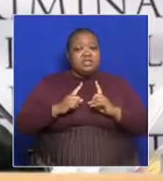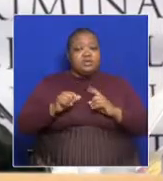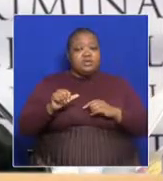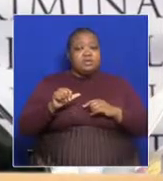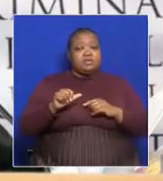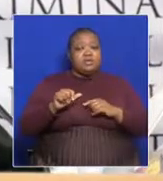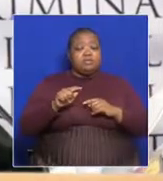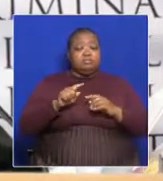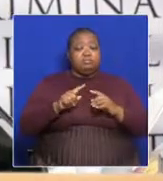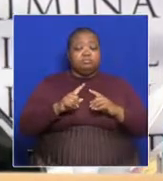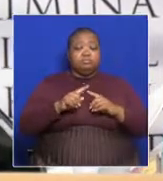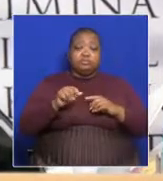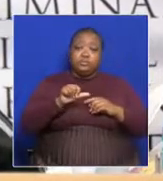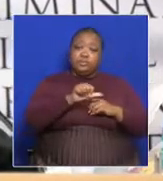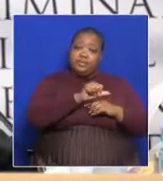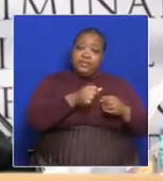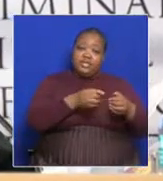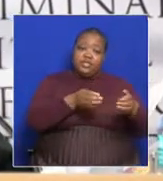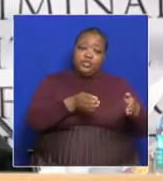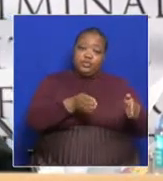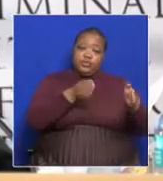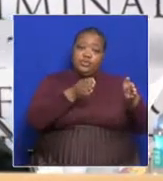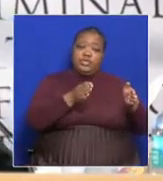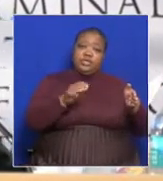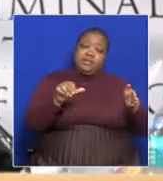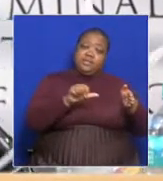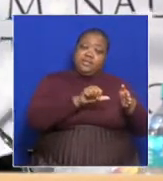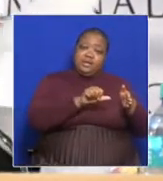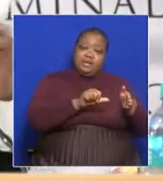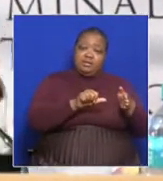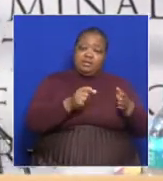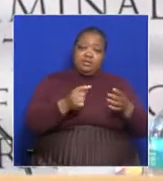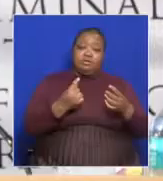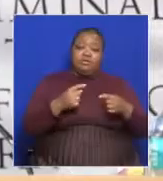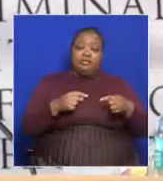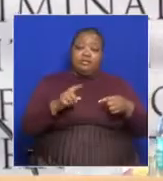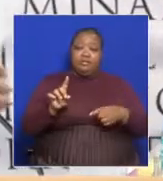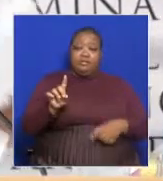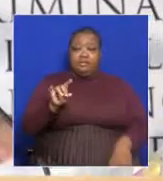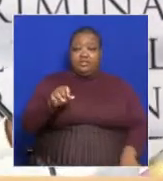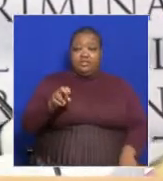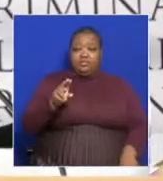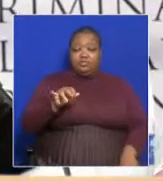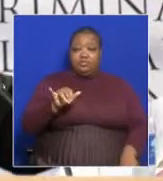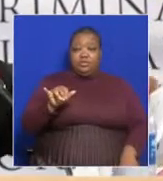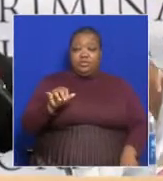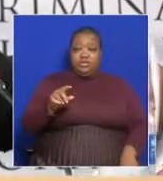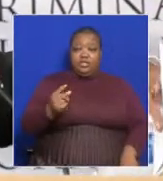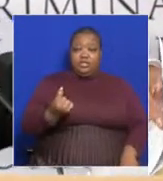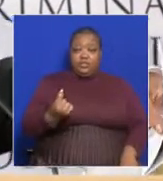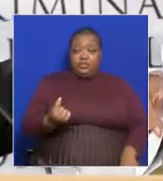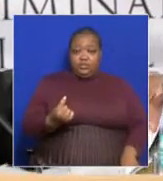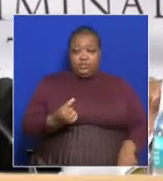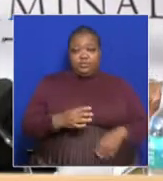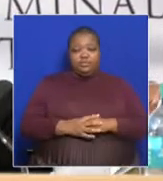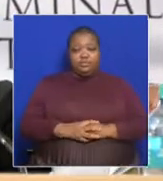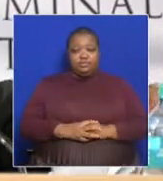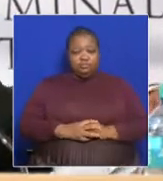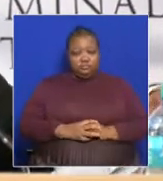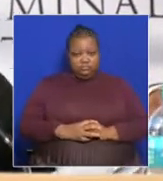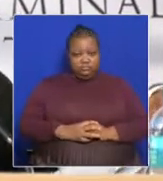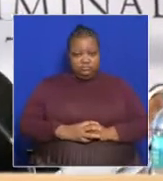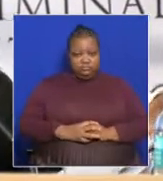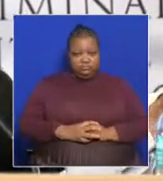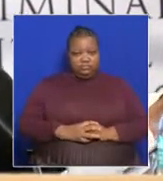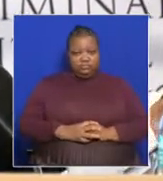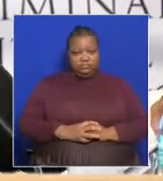the container in the manner that you did on the 1st of July. You remember that? Yes. I think, I don't know, I hope it will help you,